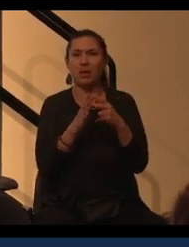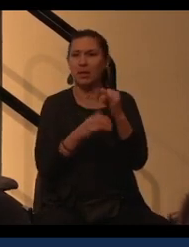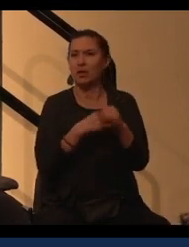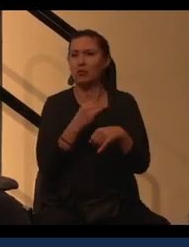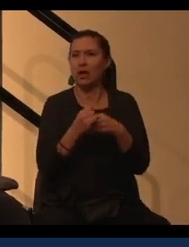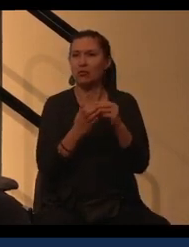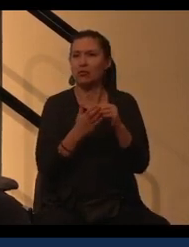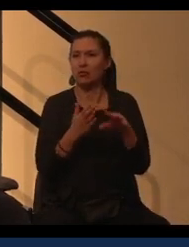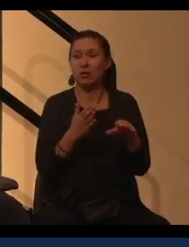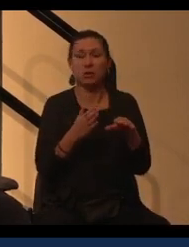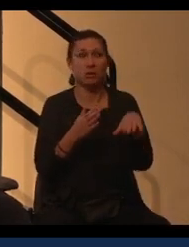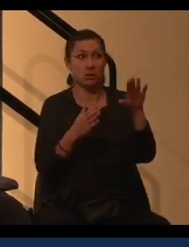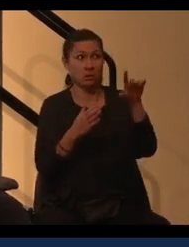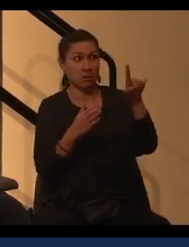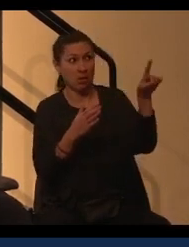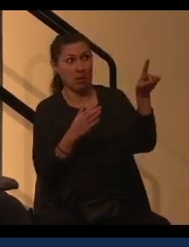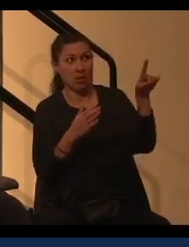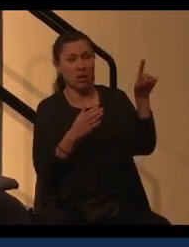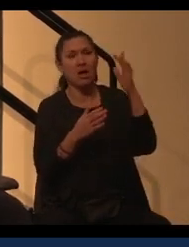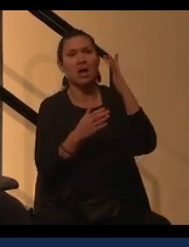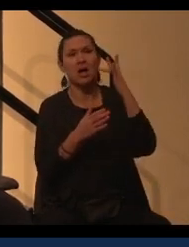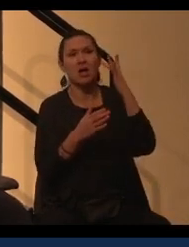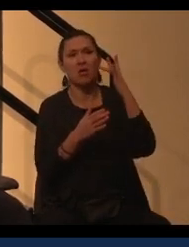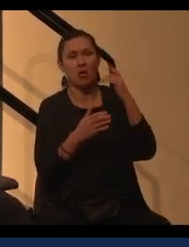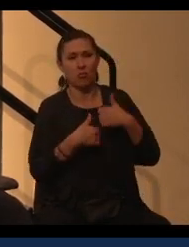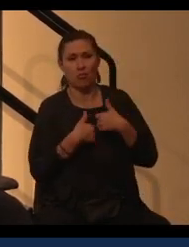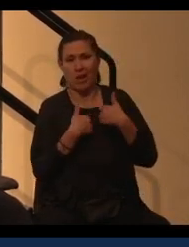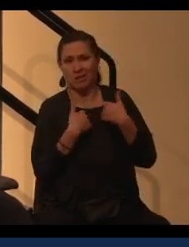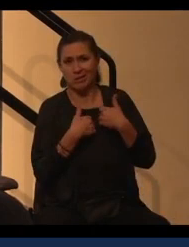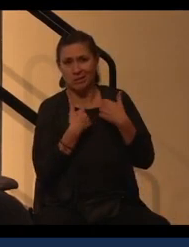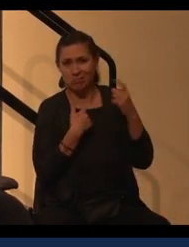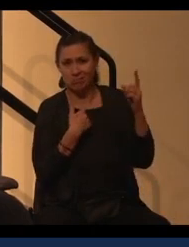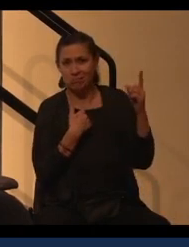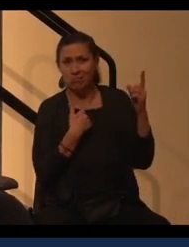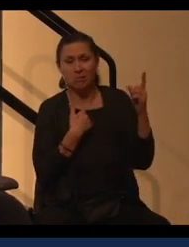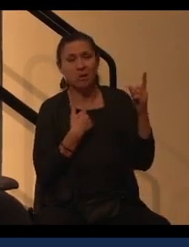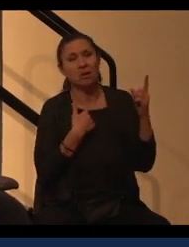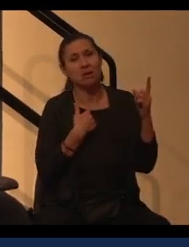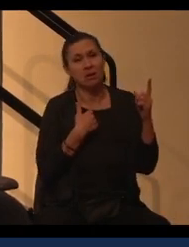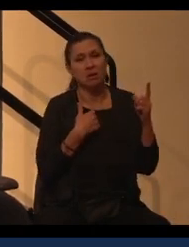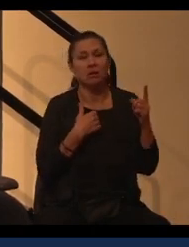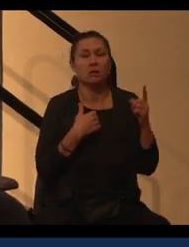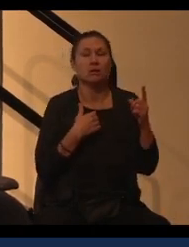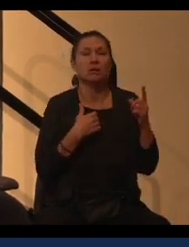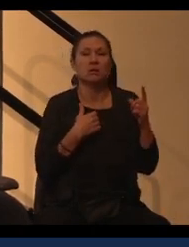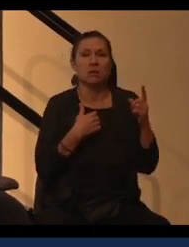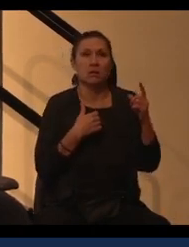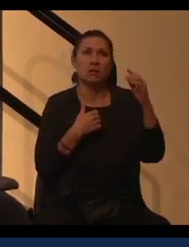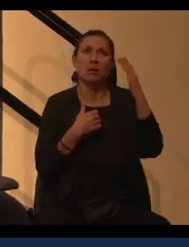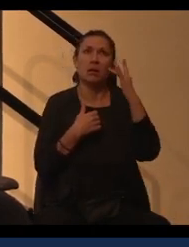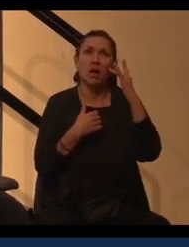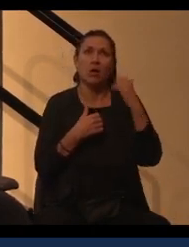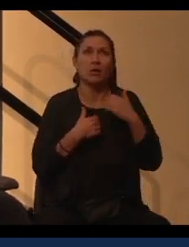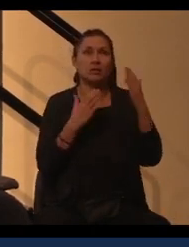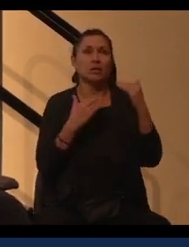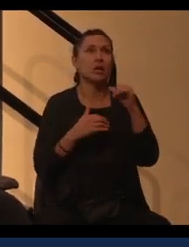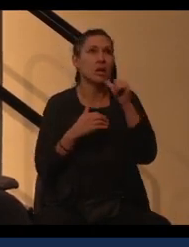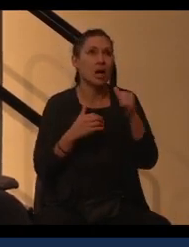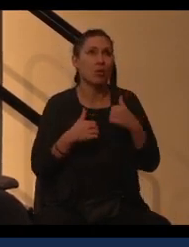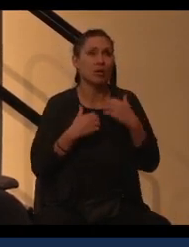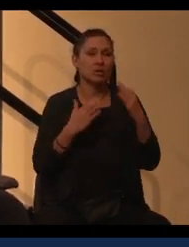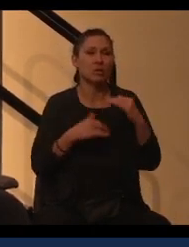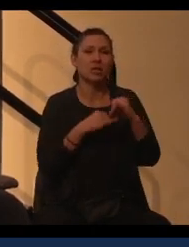upper left-hand corner, when you look at California residency, you'll see that there's a California resident, a non-resident